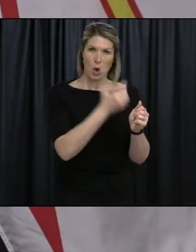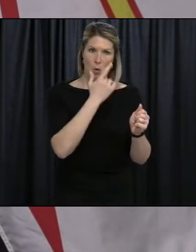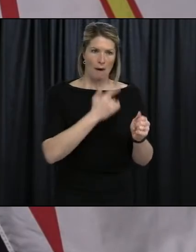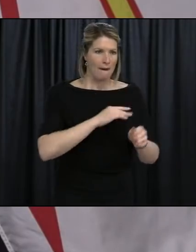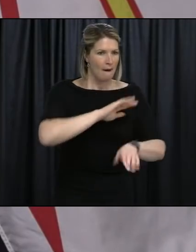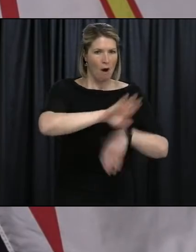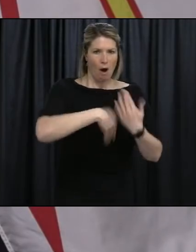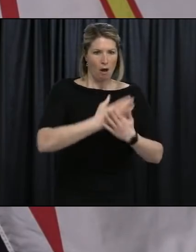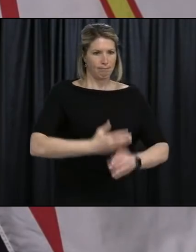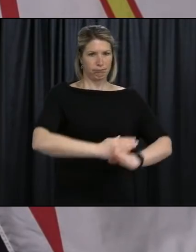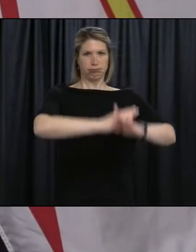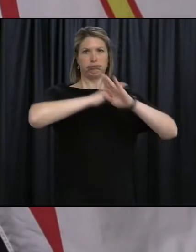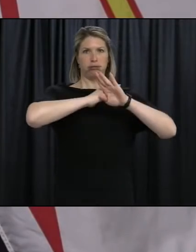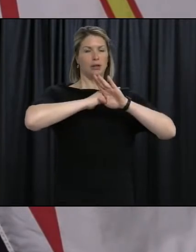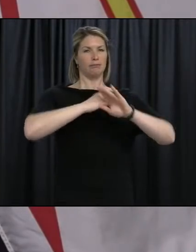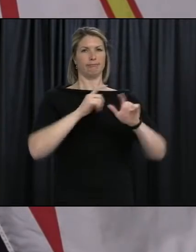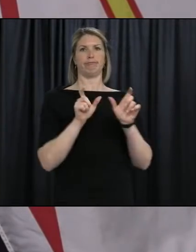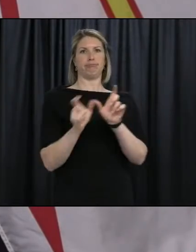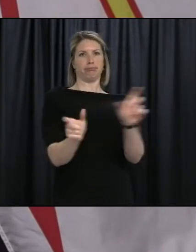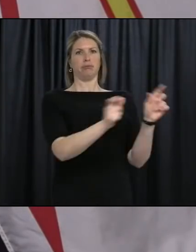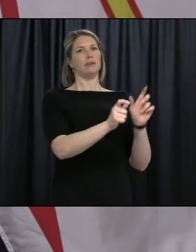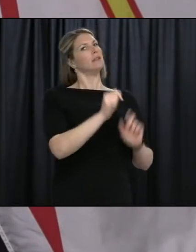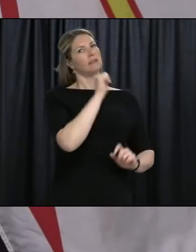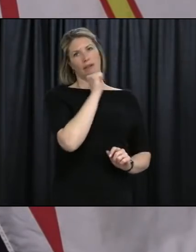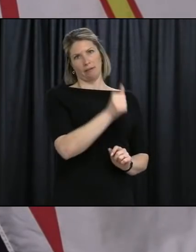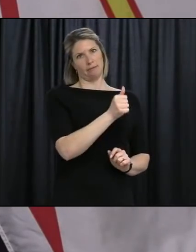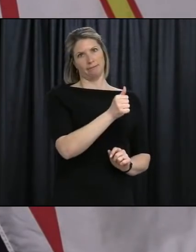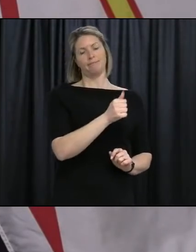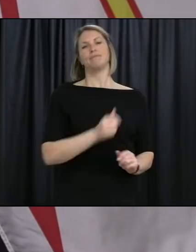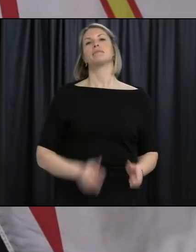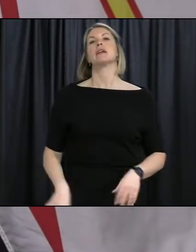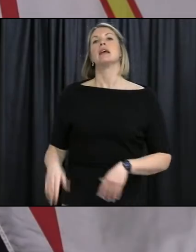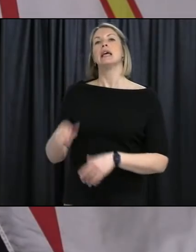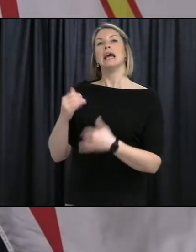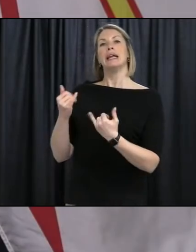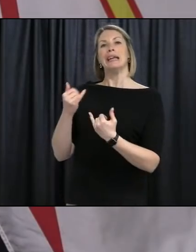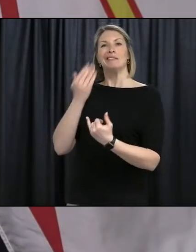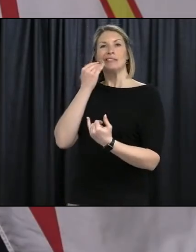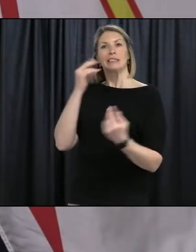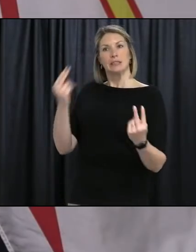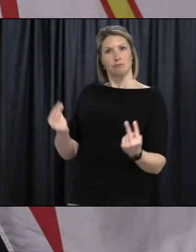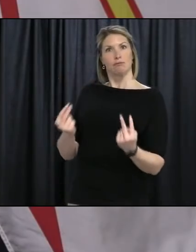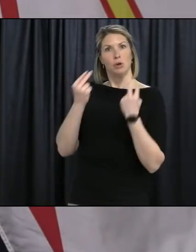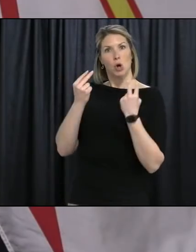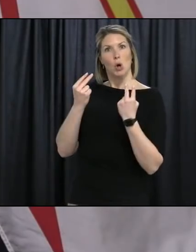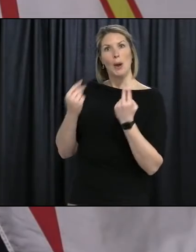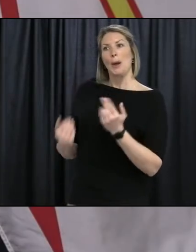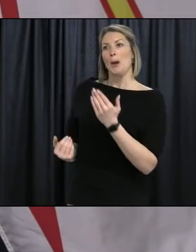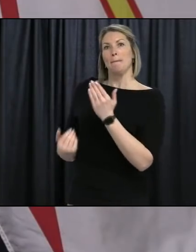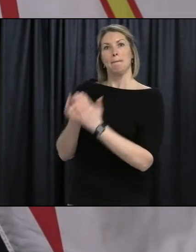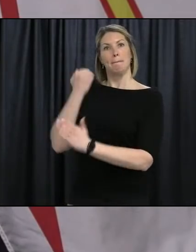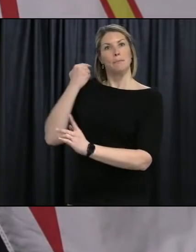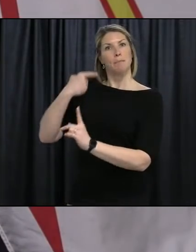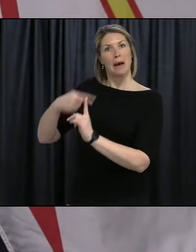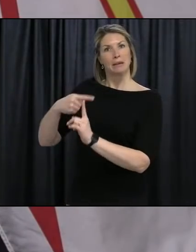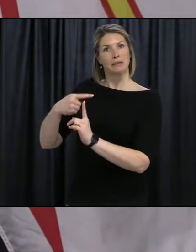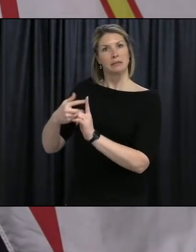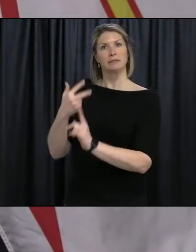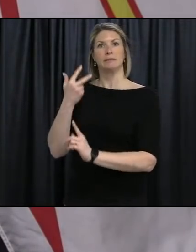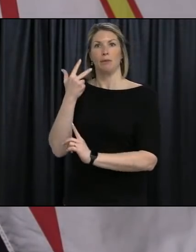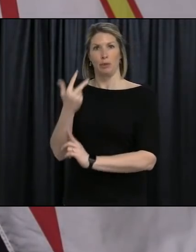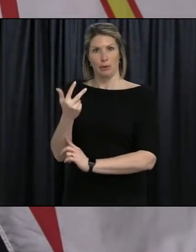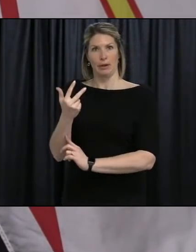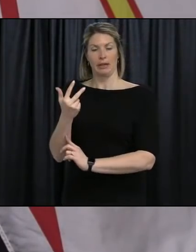for those who may have just joined, we have 3 new confirmed cases since yesterday's media advisory, and the total number of cases in the province is